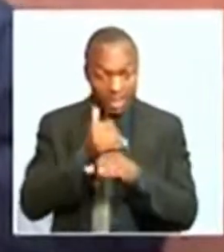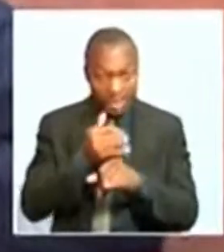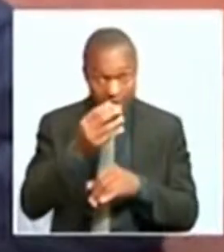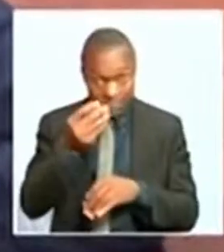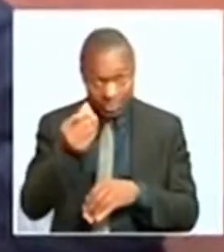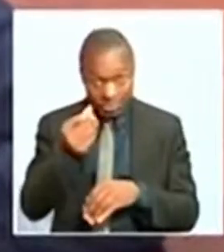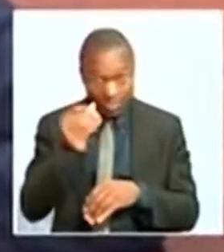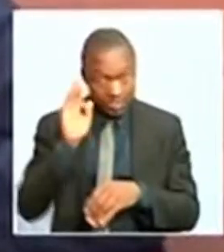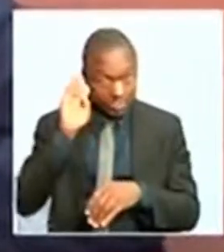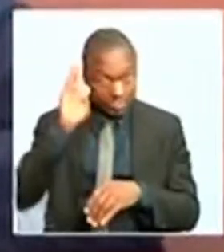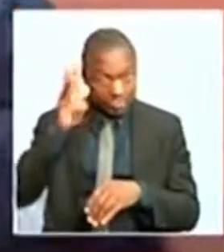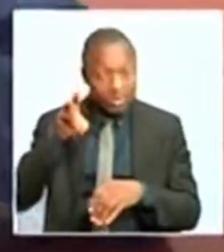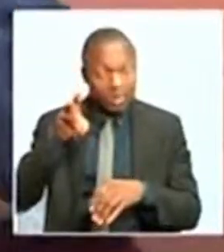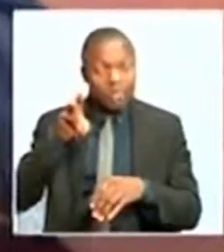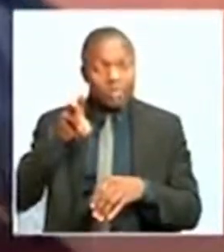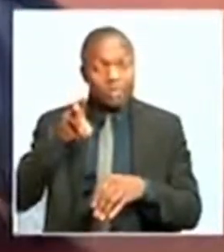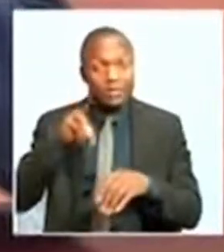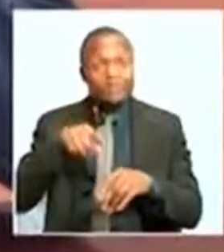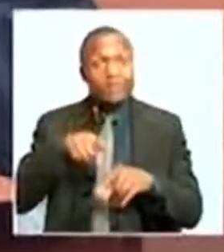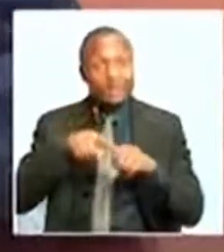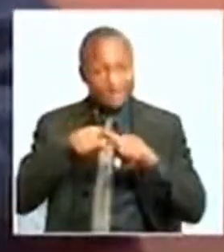determined by,